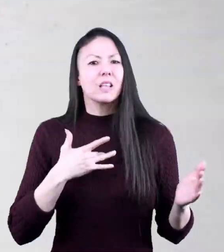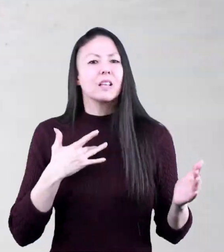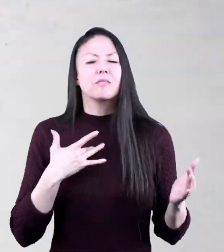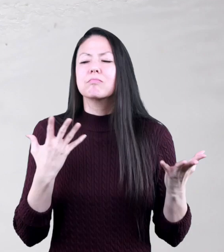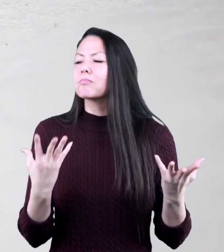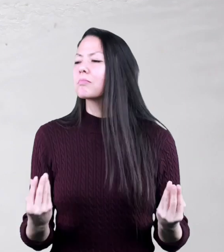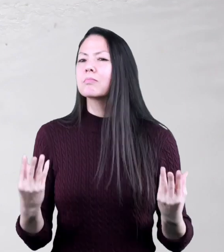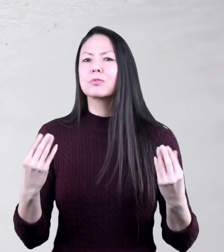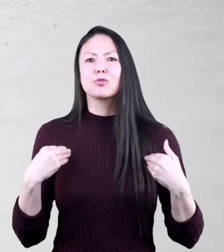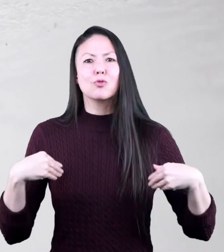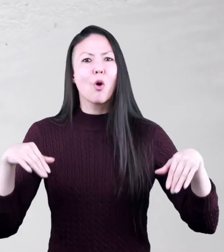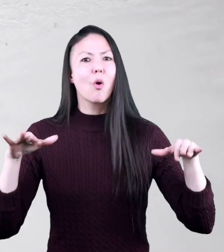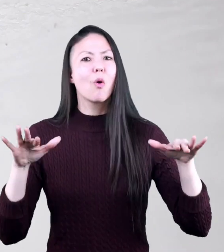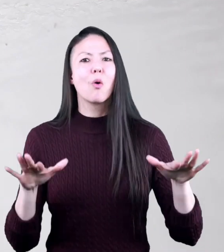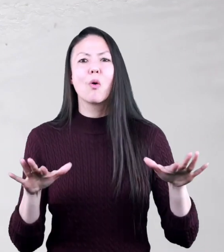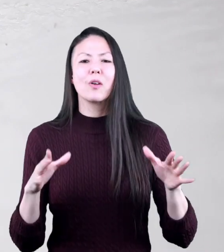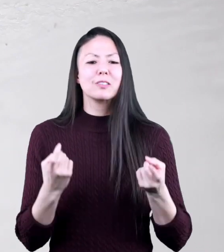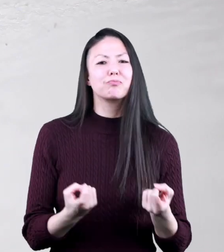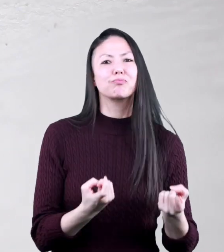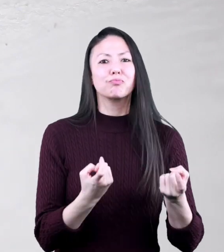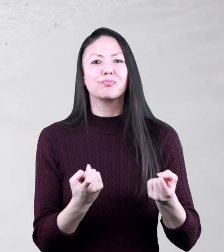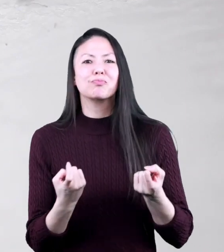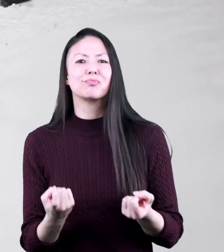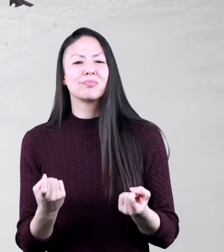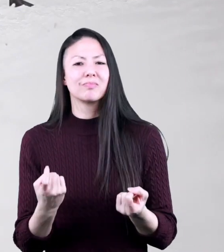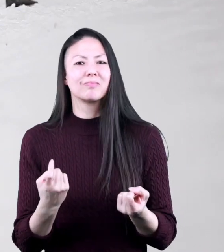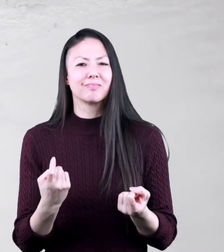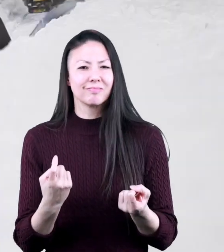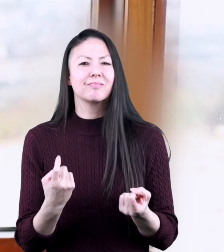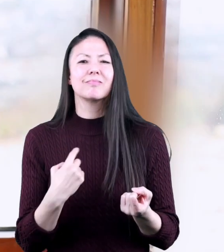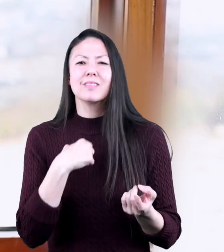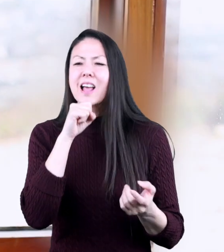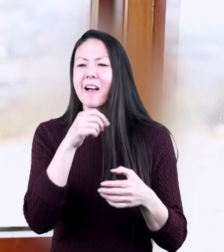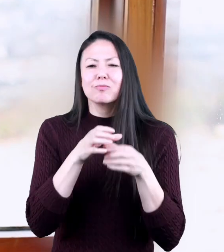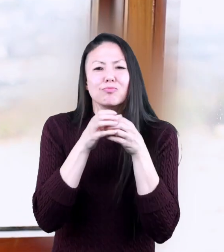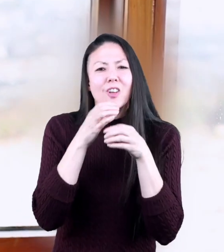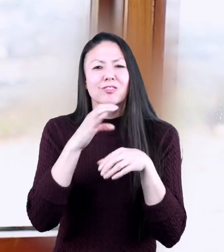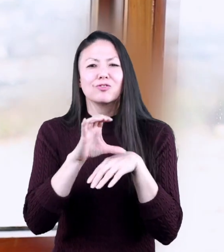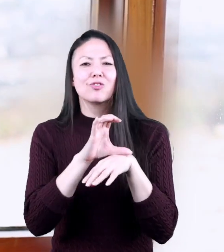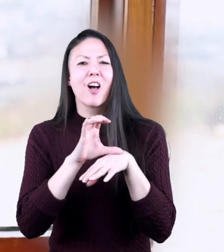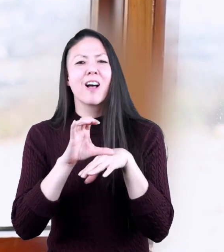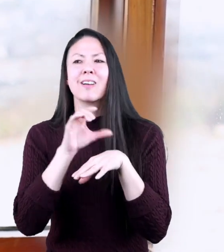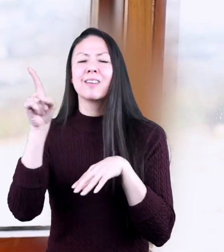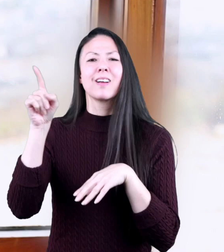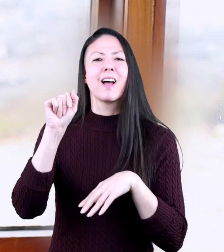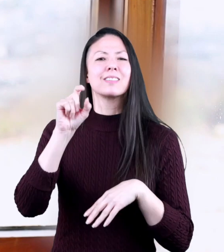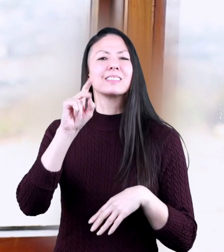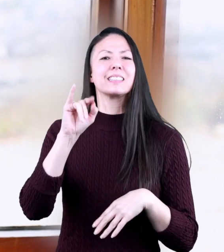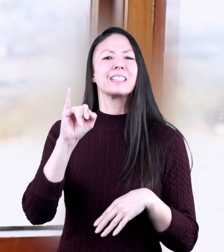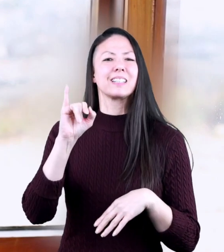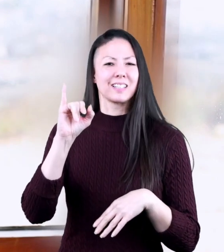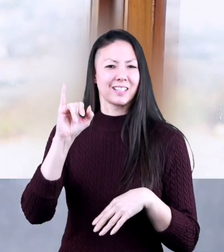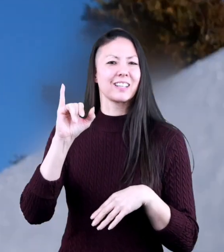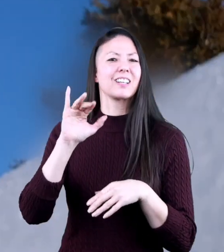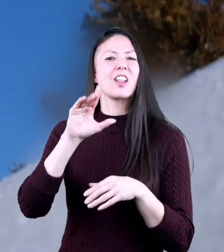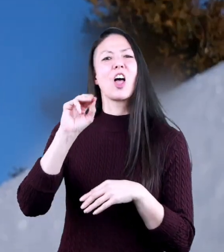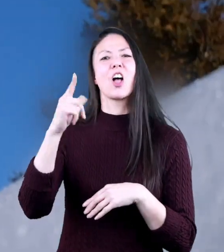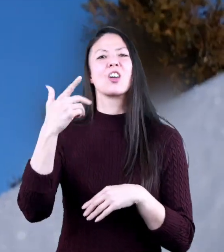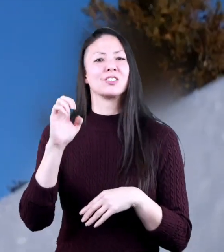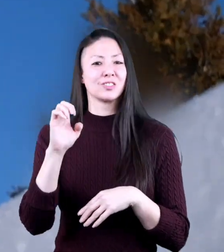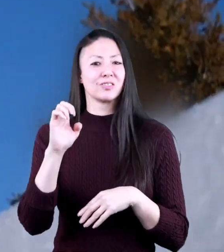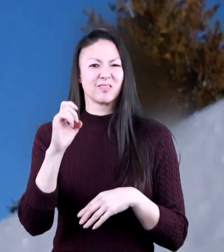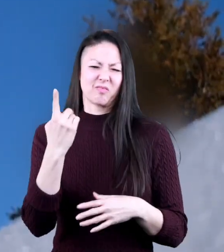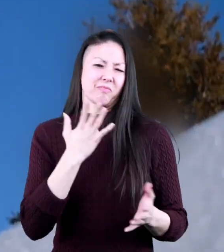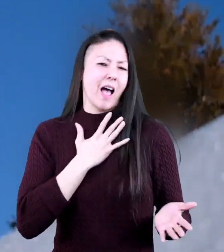I love the feeling of the soft snow as my skis glide over it. And I love getting hot chocolate at the ski lodge.